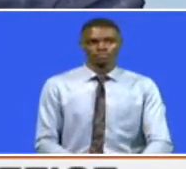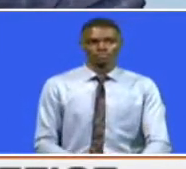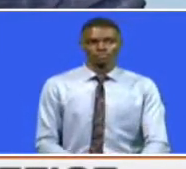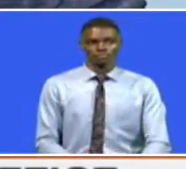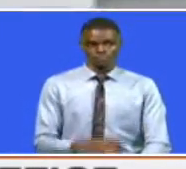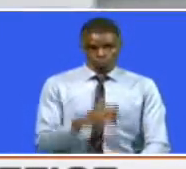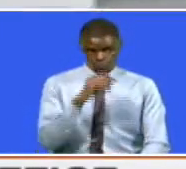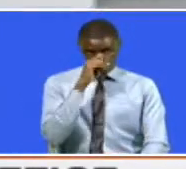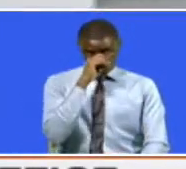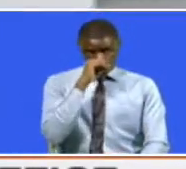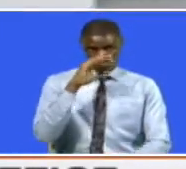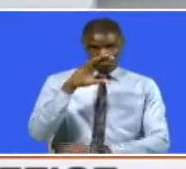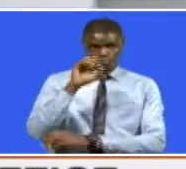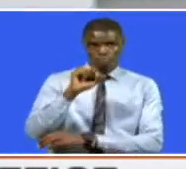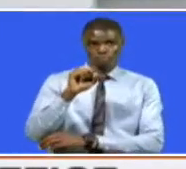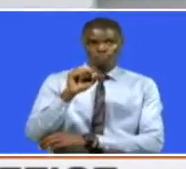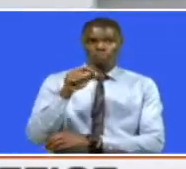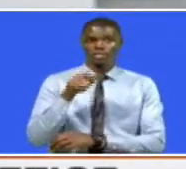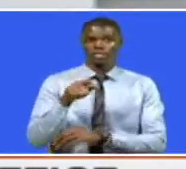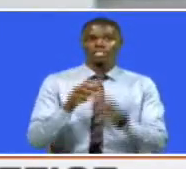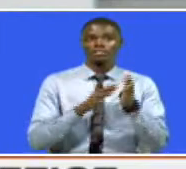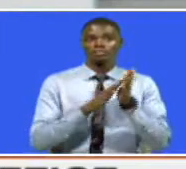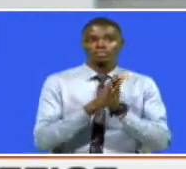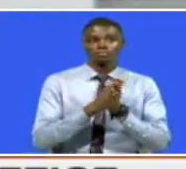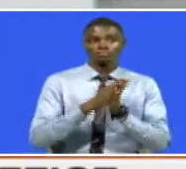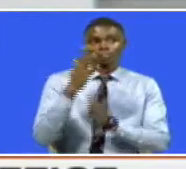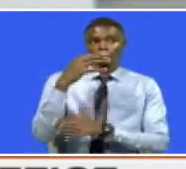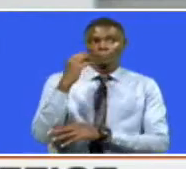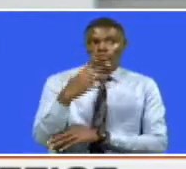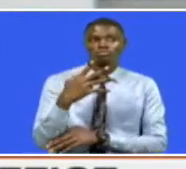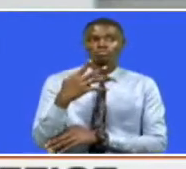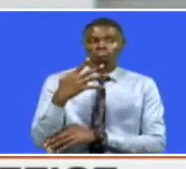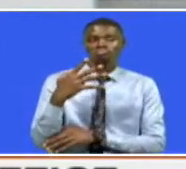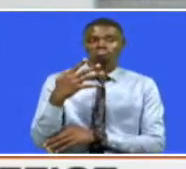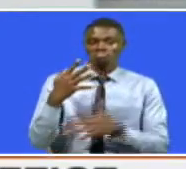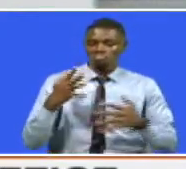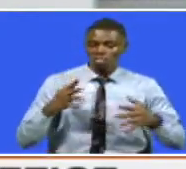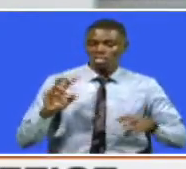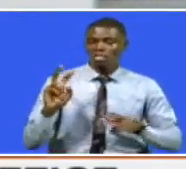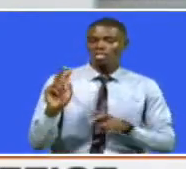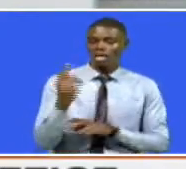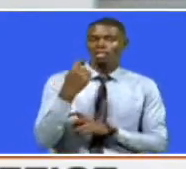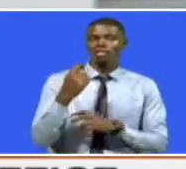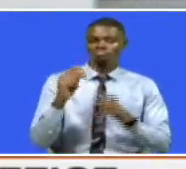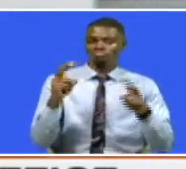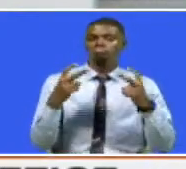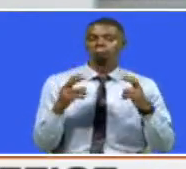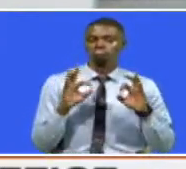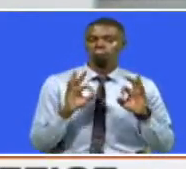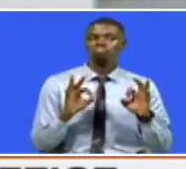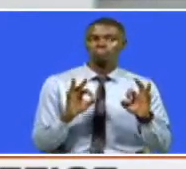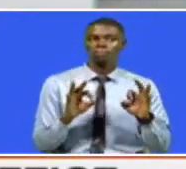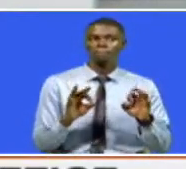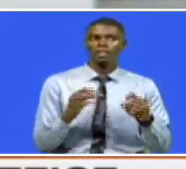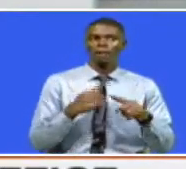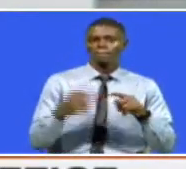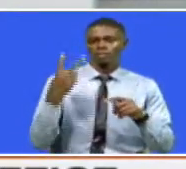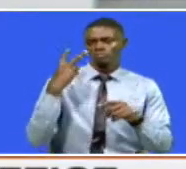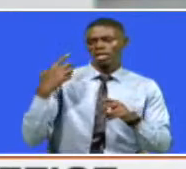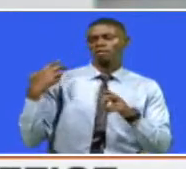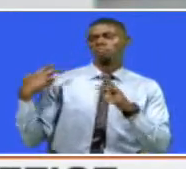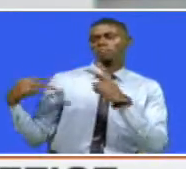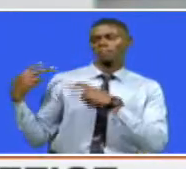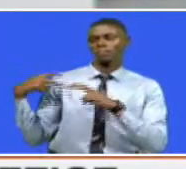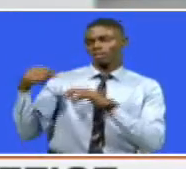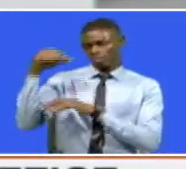that you're saying, Bonacieux, sounds very beautiful. It's music to the ears of many Kenyans. But they look back at the various governments that